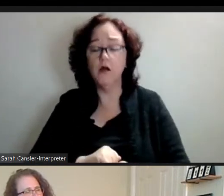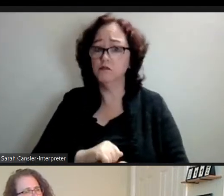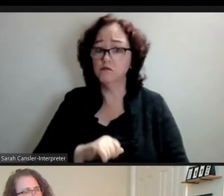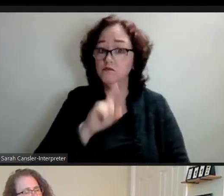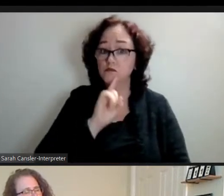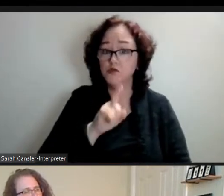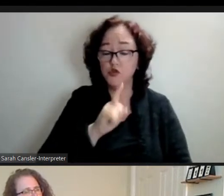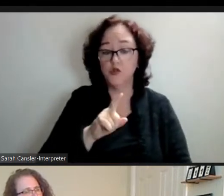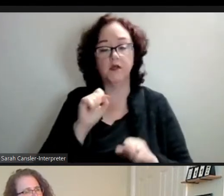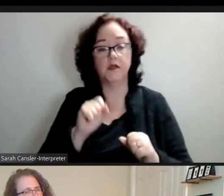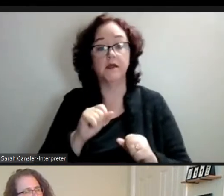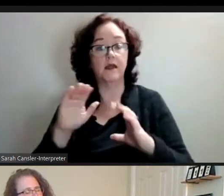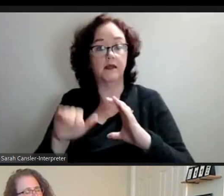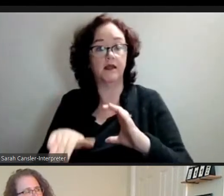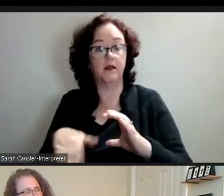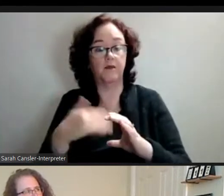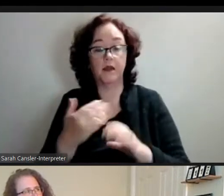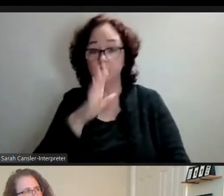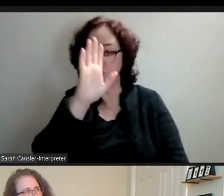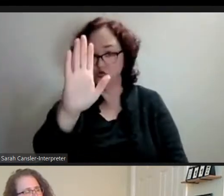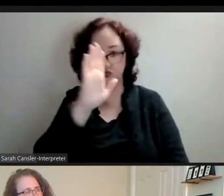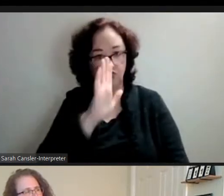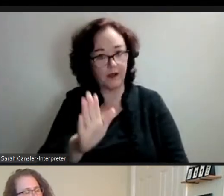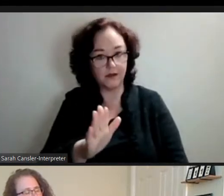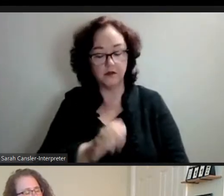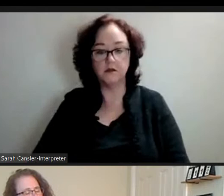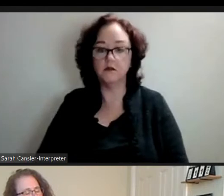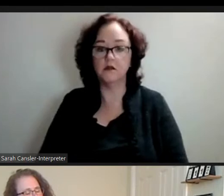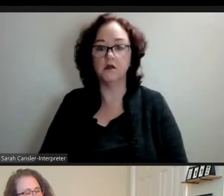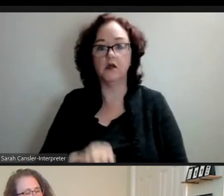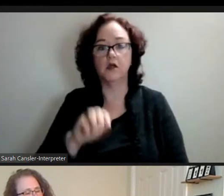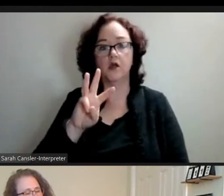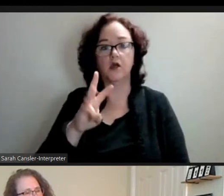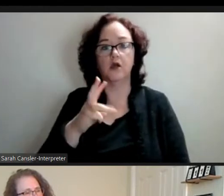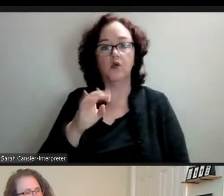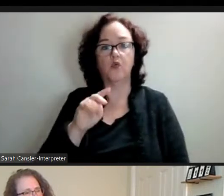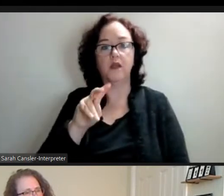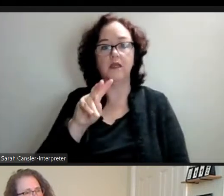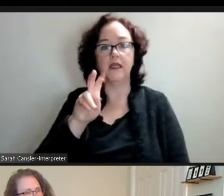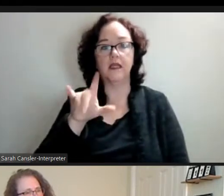can email me directly at Whitney,